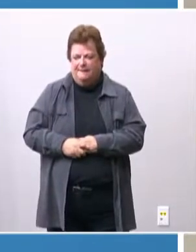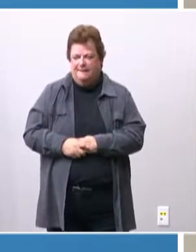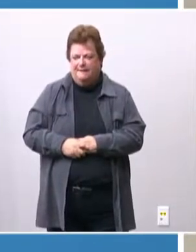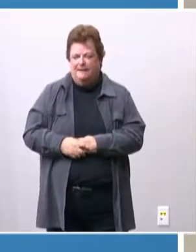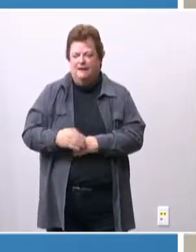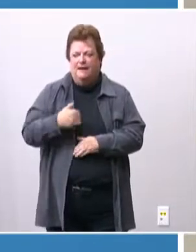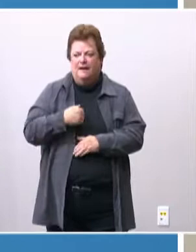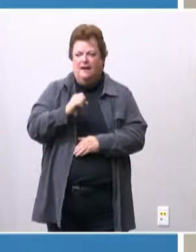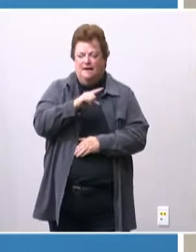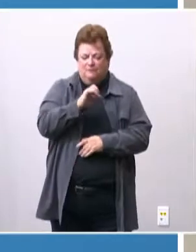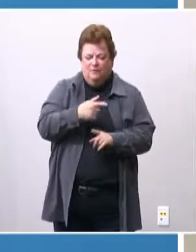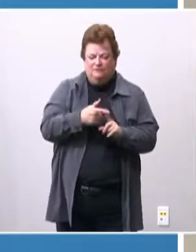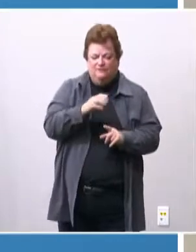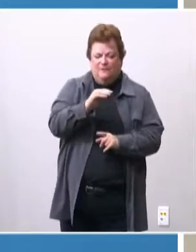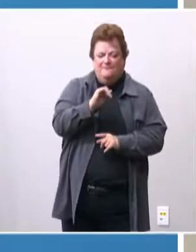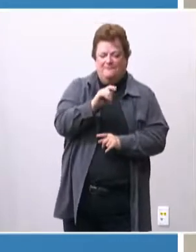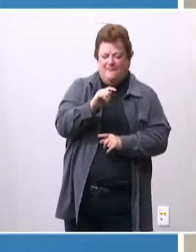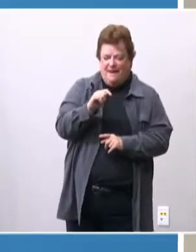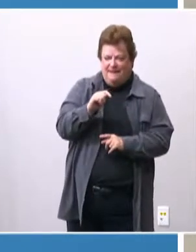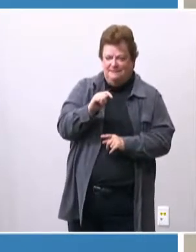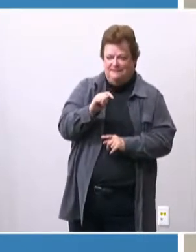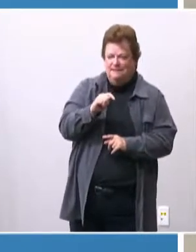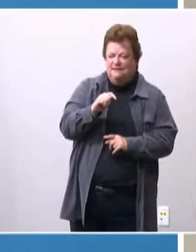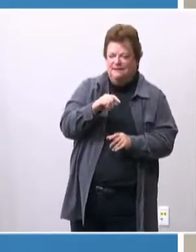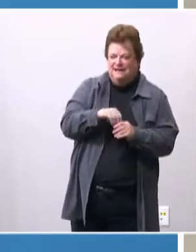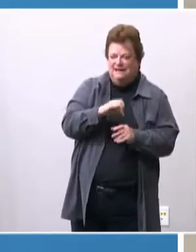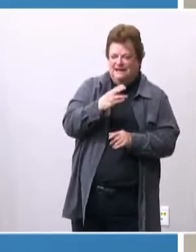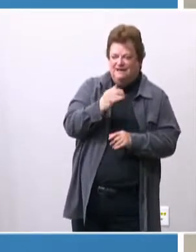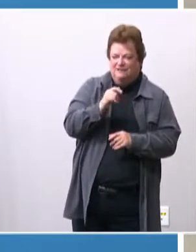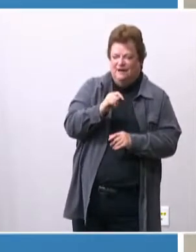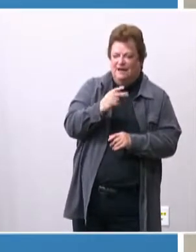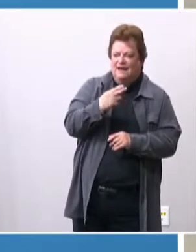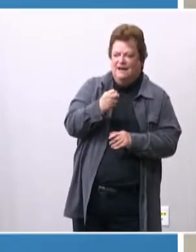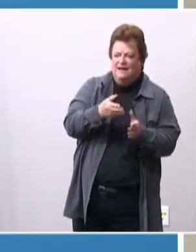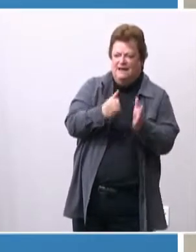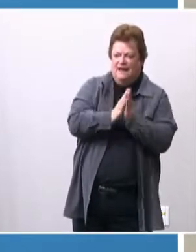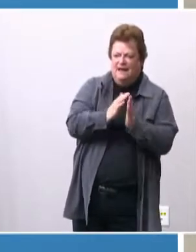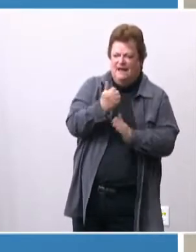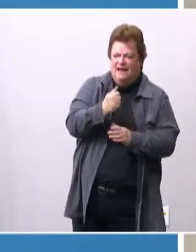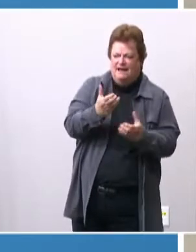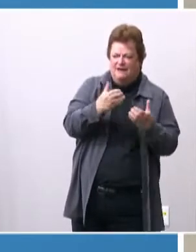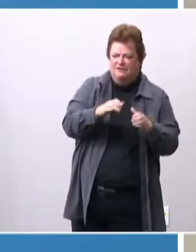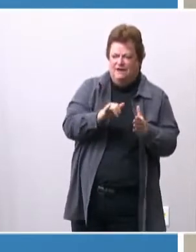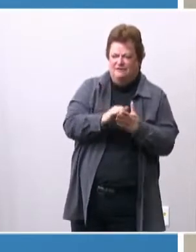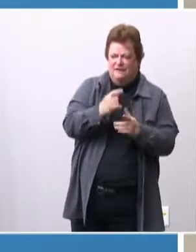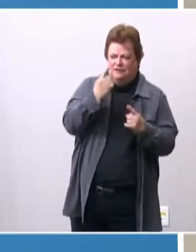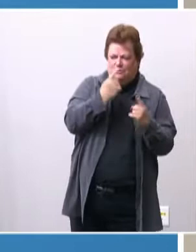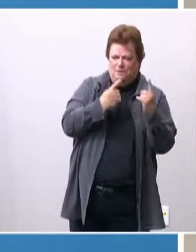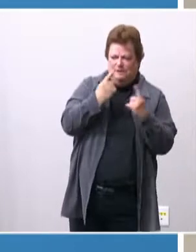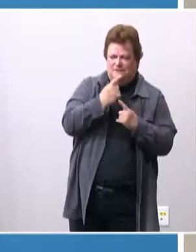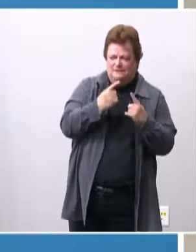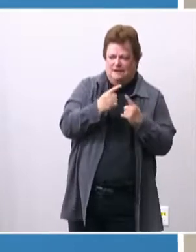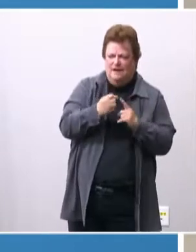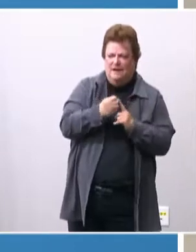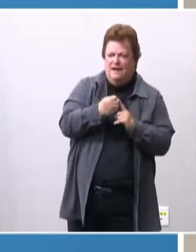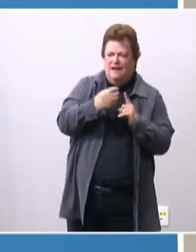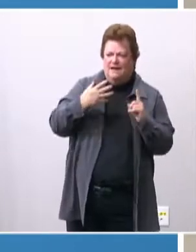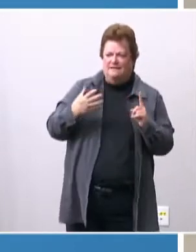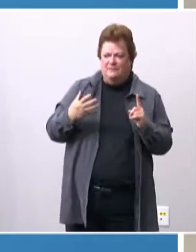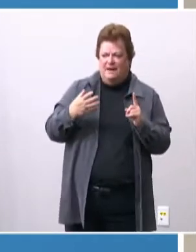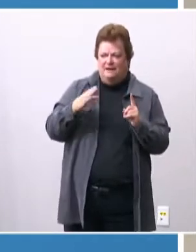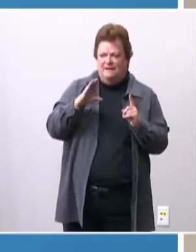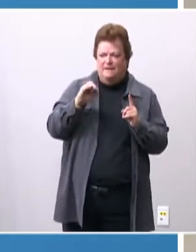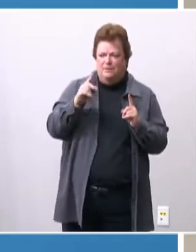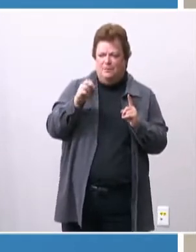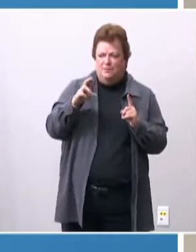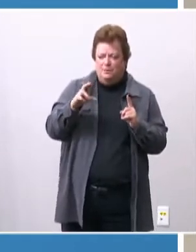Okay, we have a question from Matt in chat. He is asking, any chance you have considered expanding booster dose eligibility